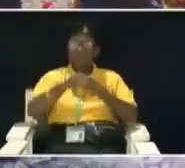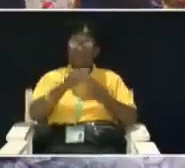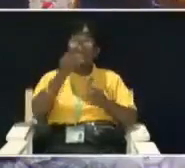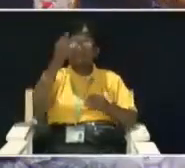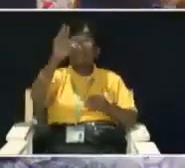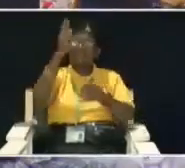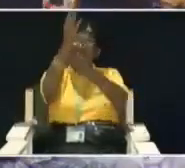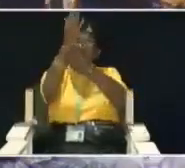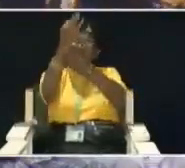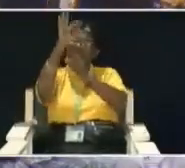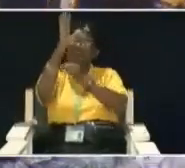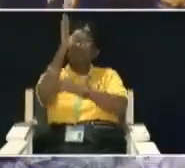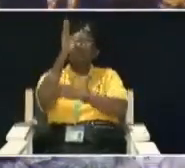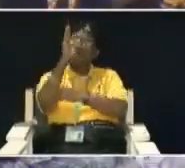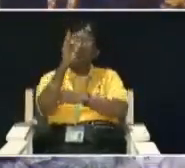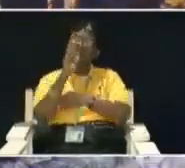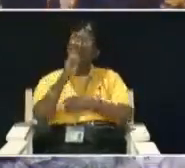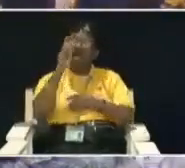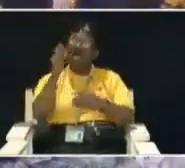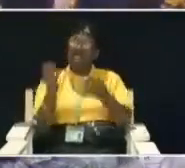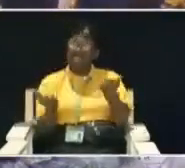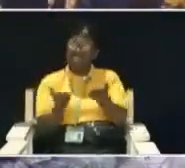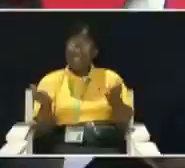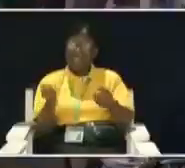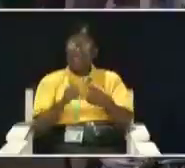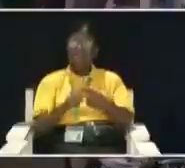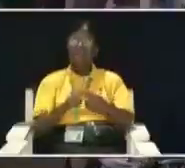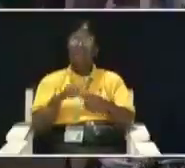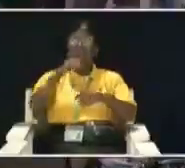Let me hear a baby like hallelujah.